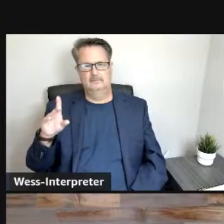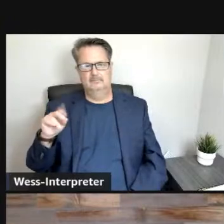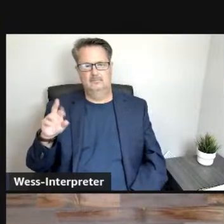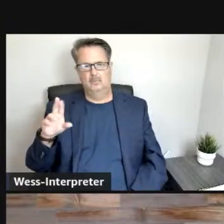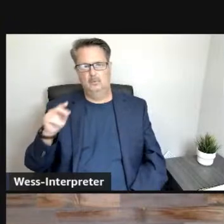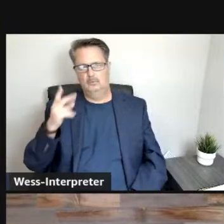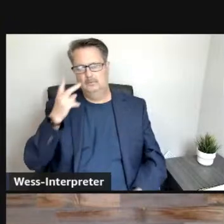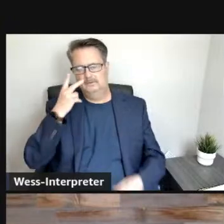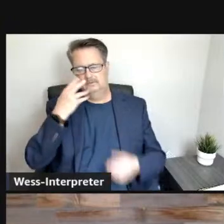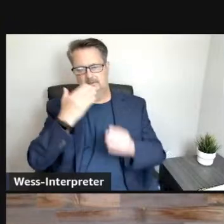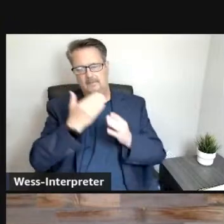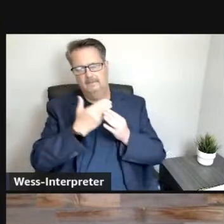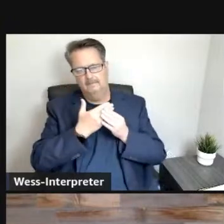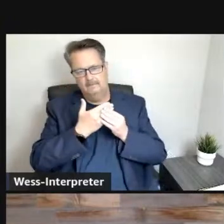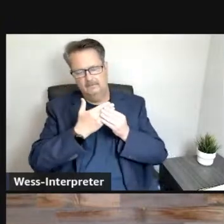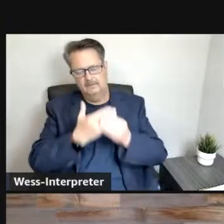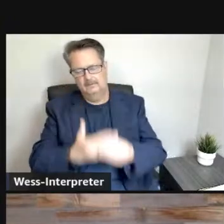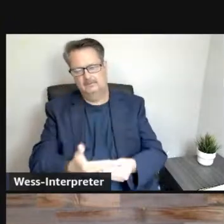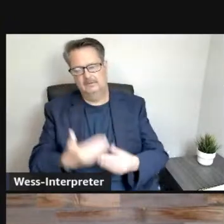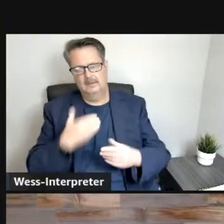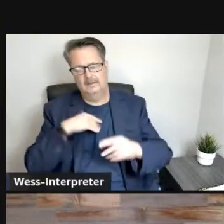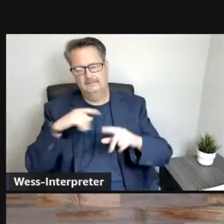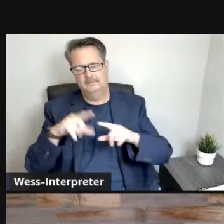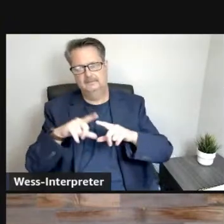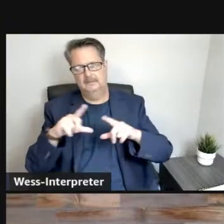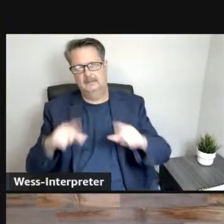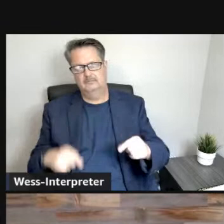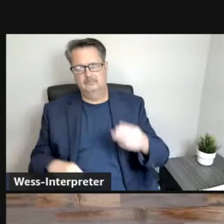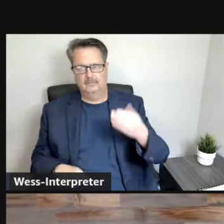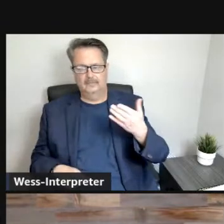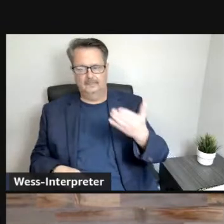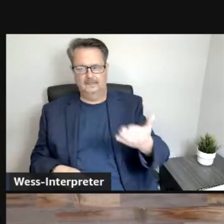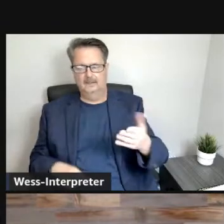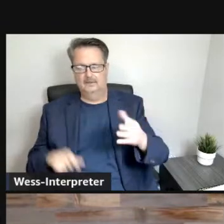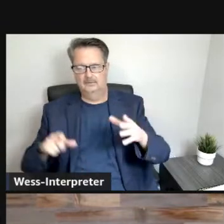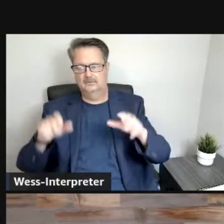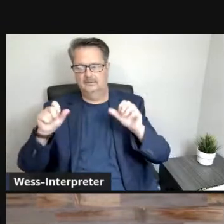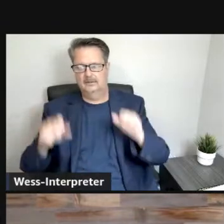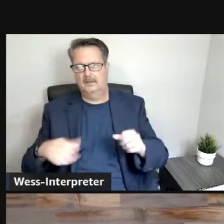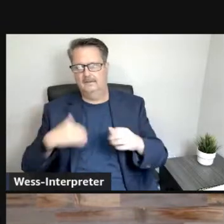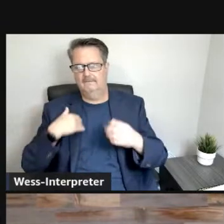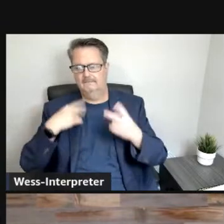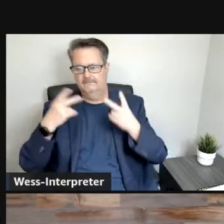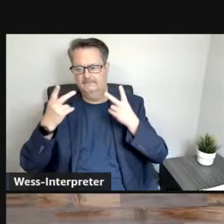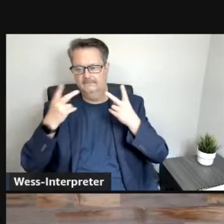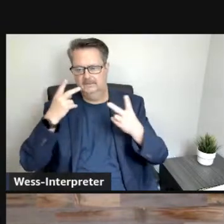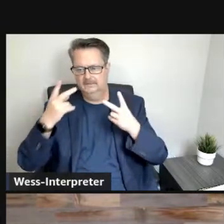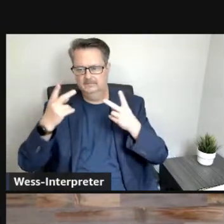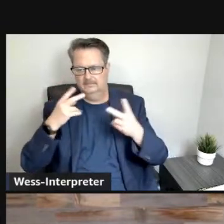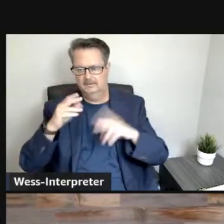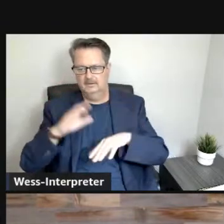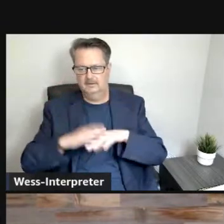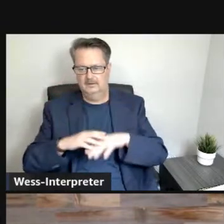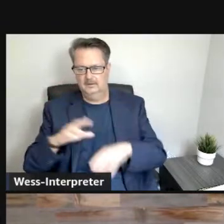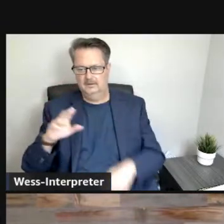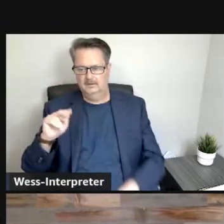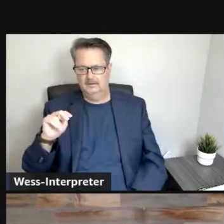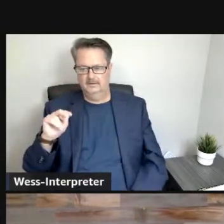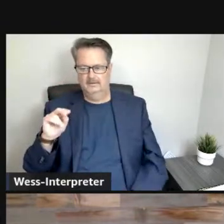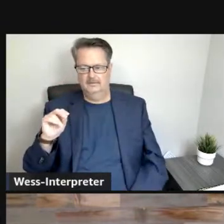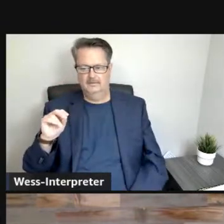have several dashboards that are here. You can have visibility on the nodes as well. So this is a dashboard that will give